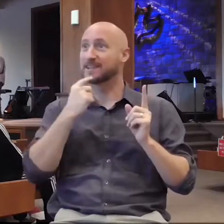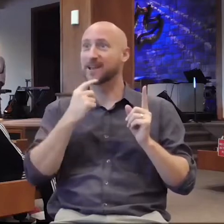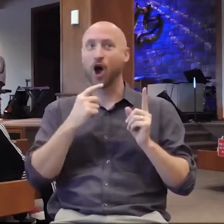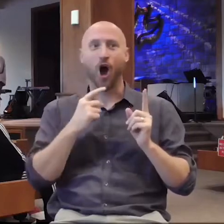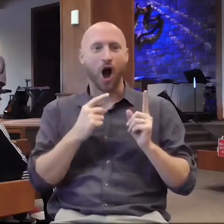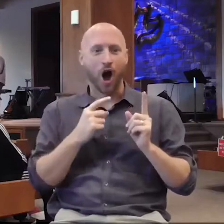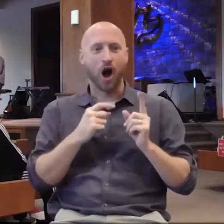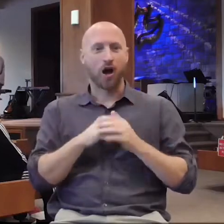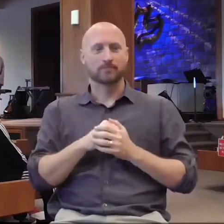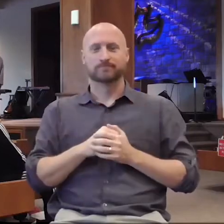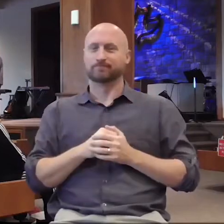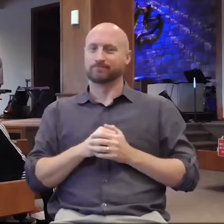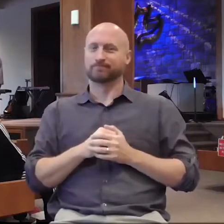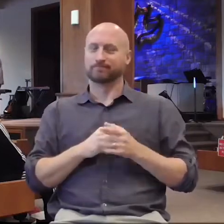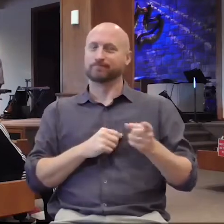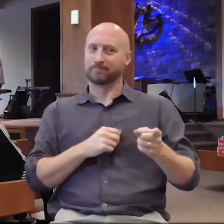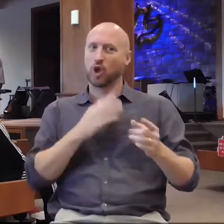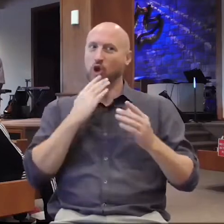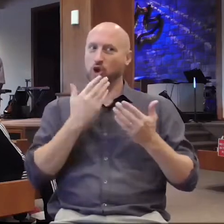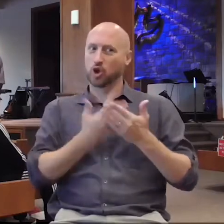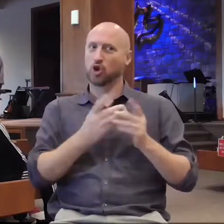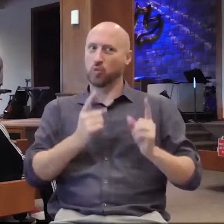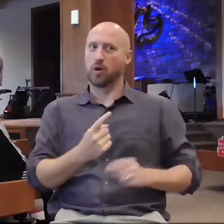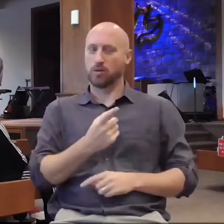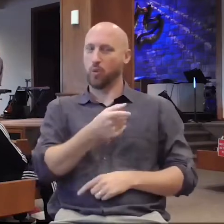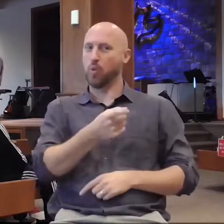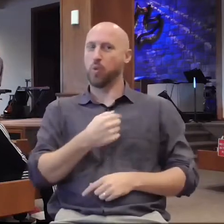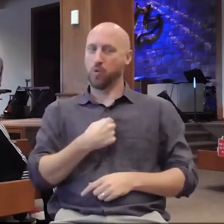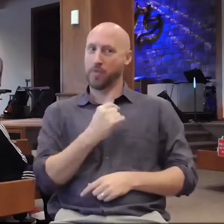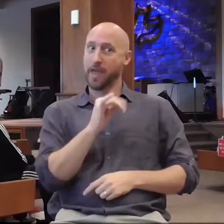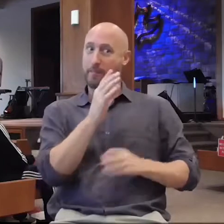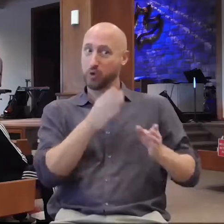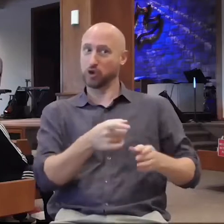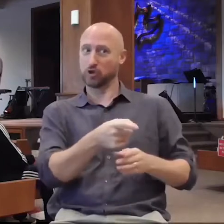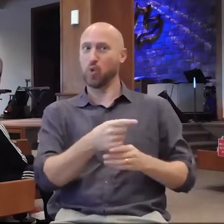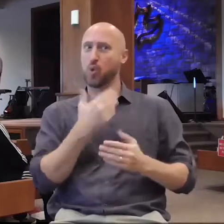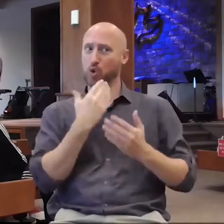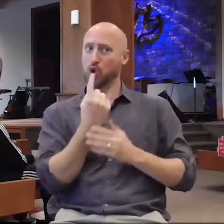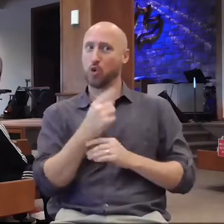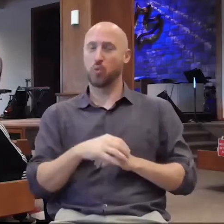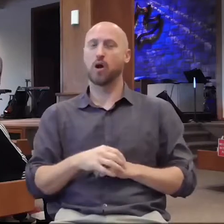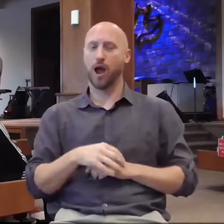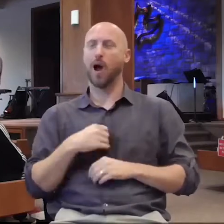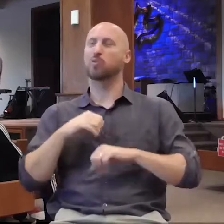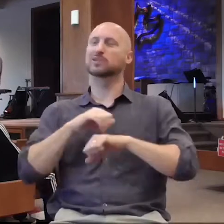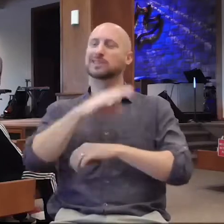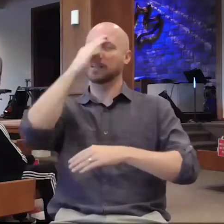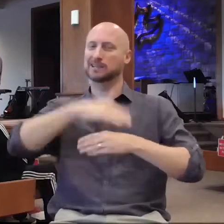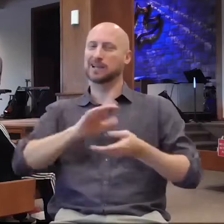I'm going to send my son down there to die for that one. They're so cute. Don't do that.